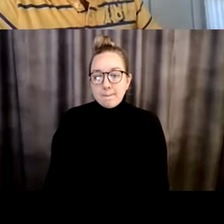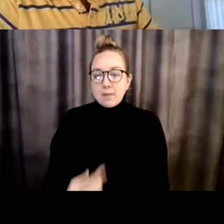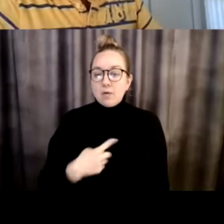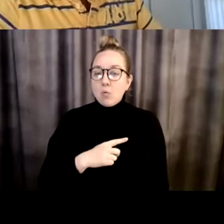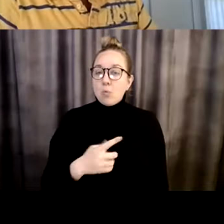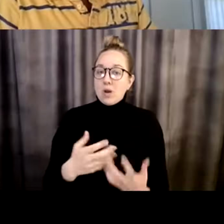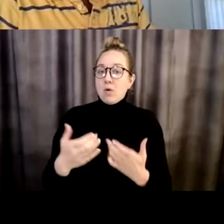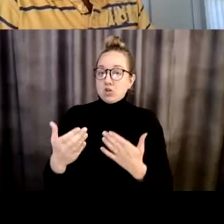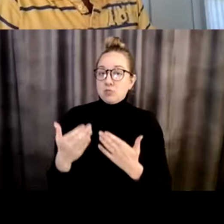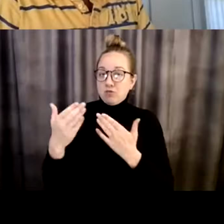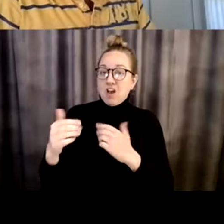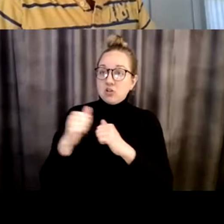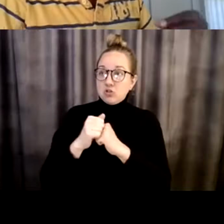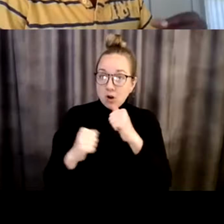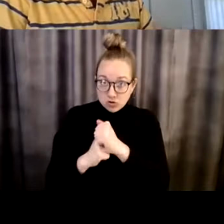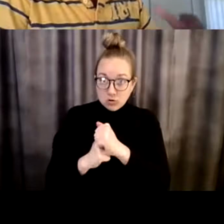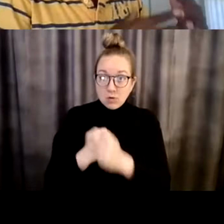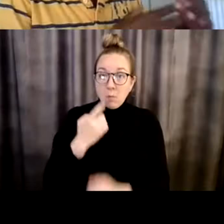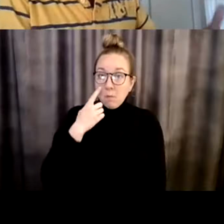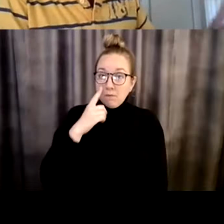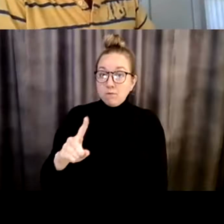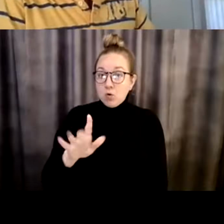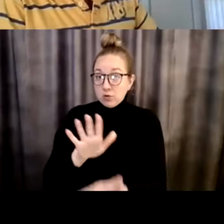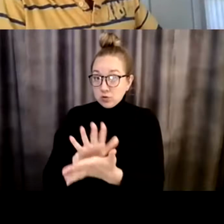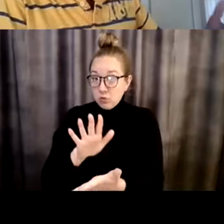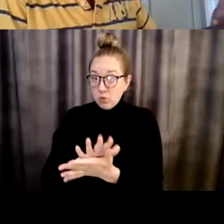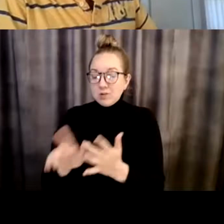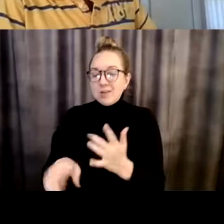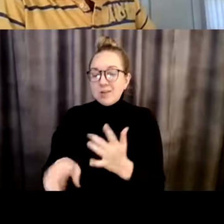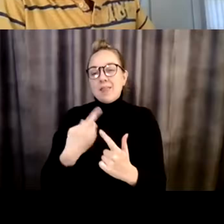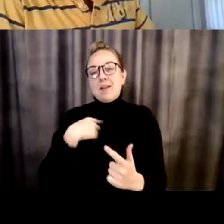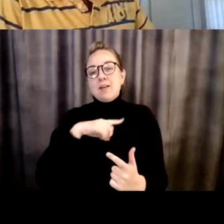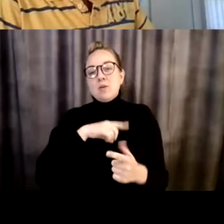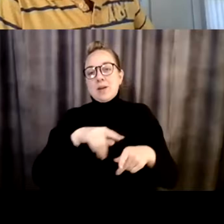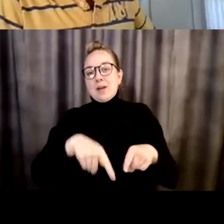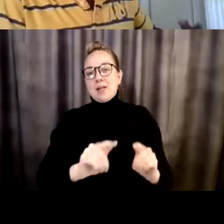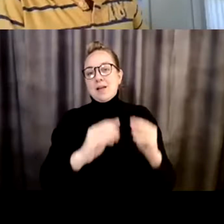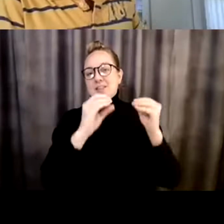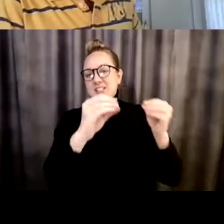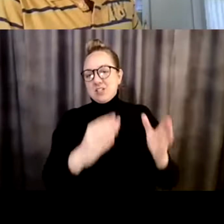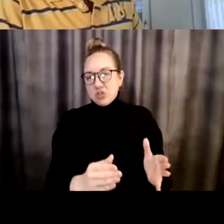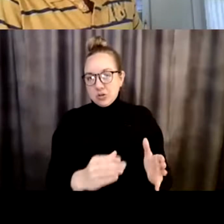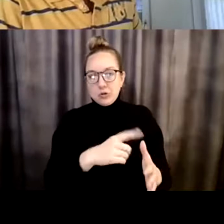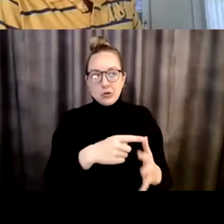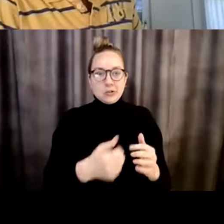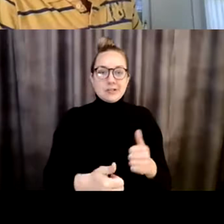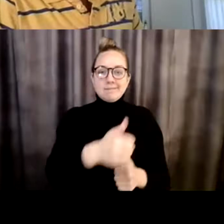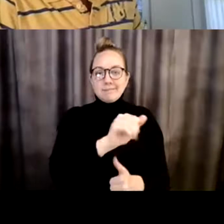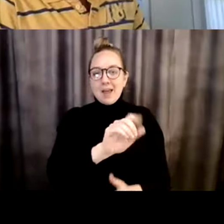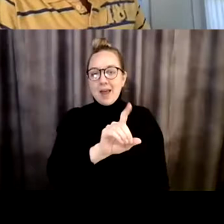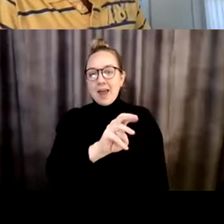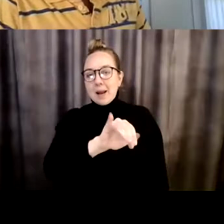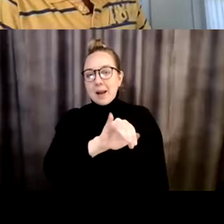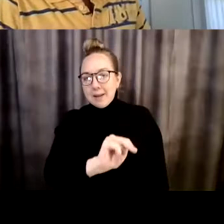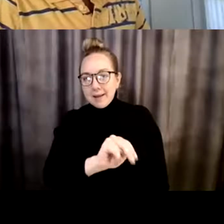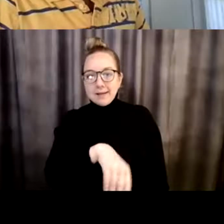provide the structure and the basis. We let the teachers, staff, admin kind of utilize that to whatever degree